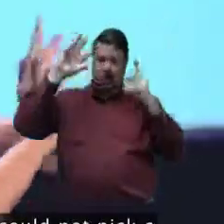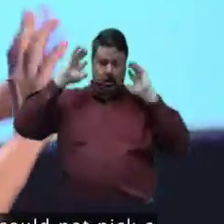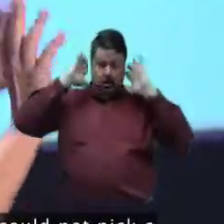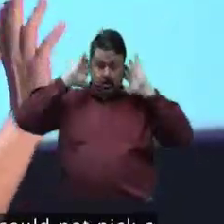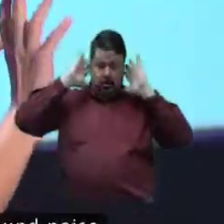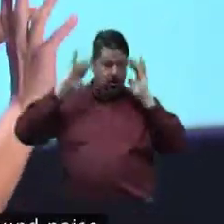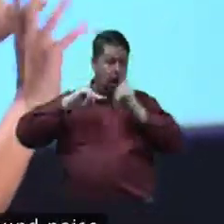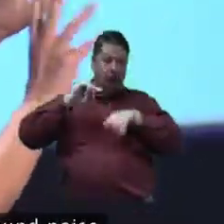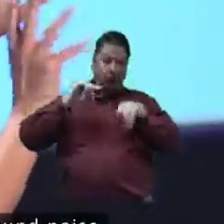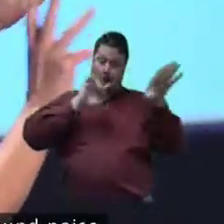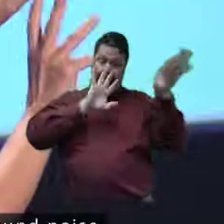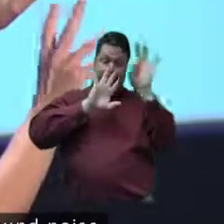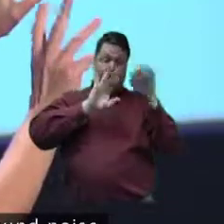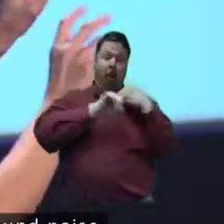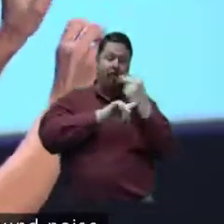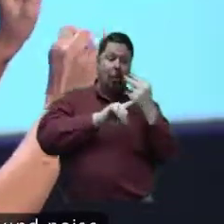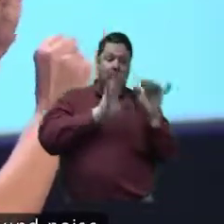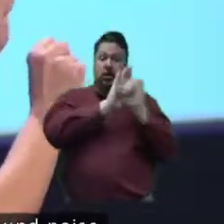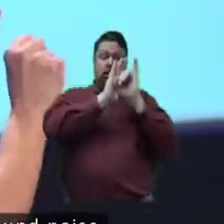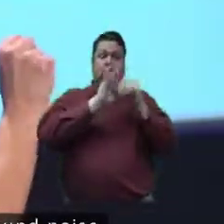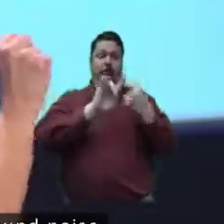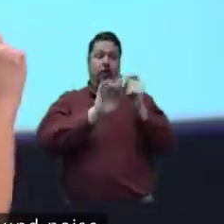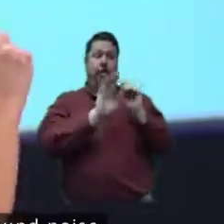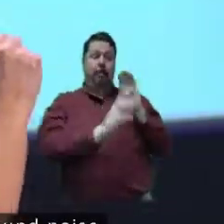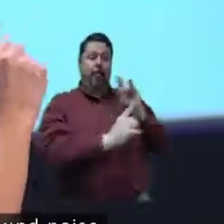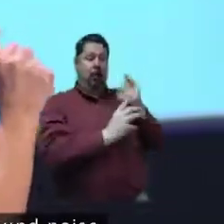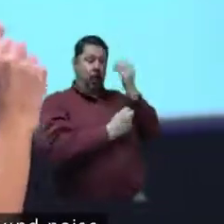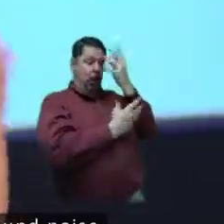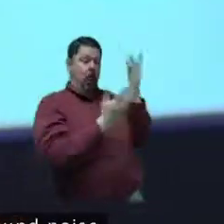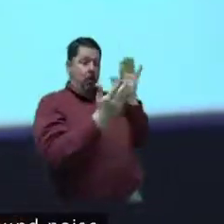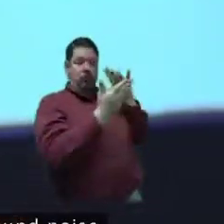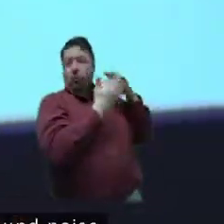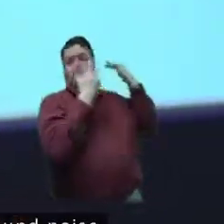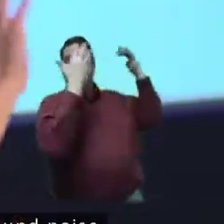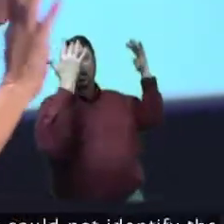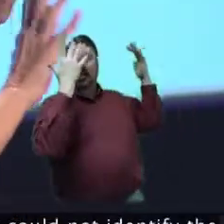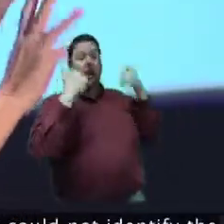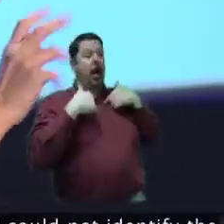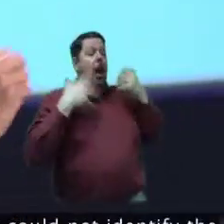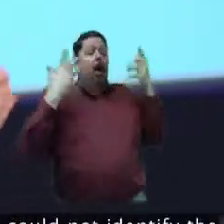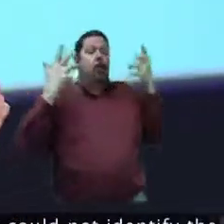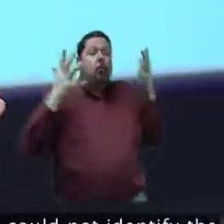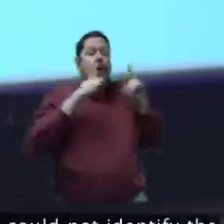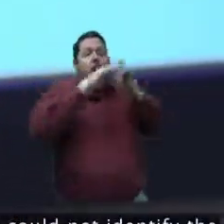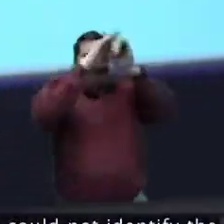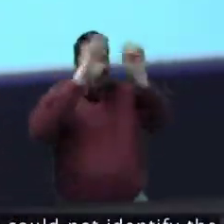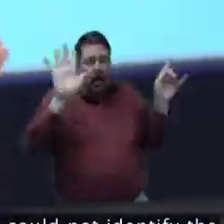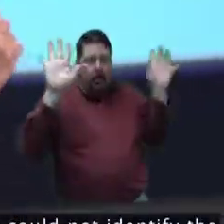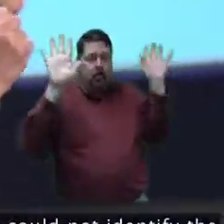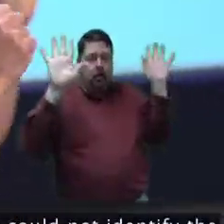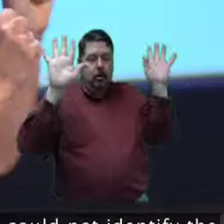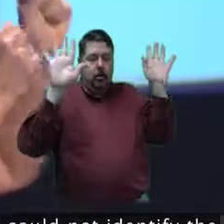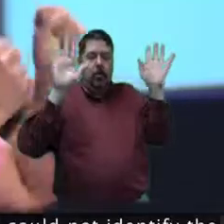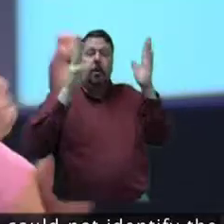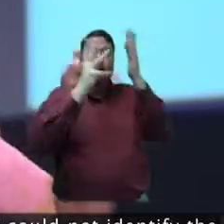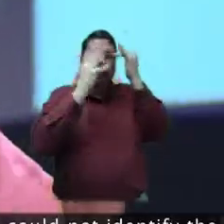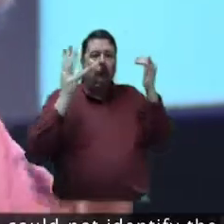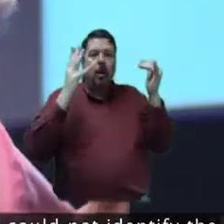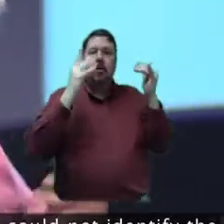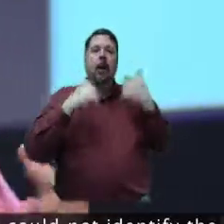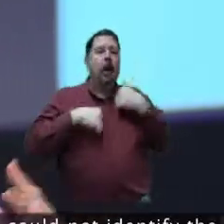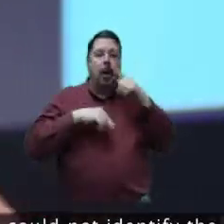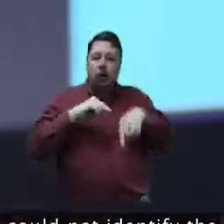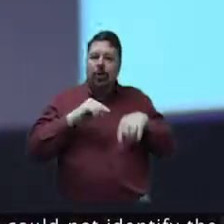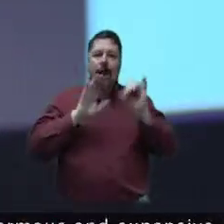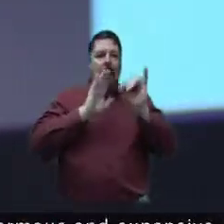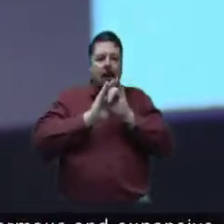I could not pick a voice out from the background noise, and I just wanted to escape. Because I could